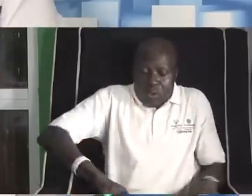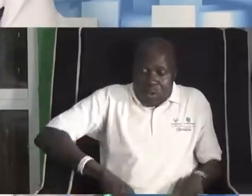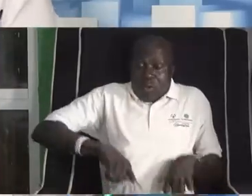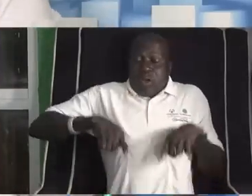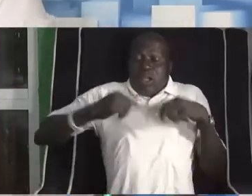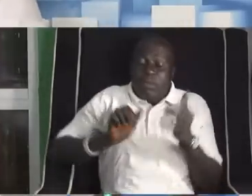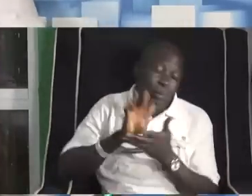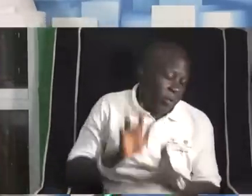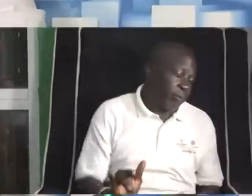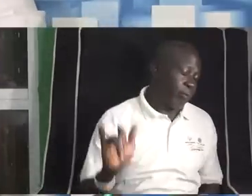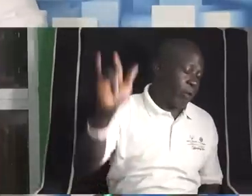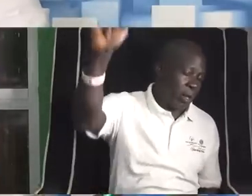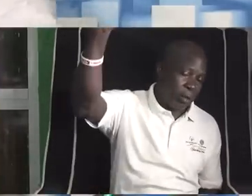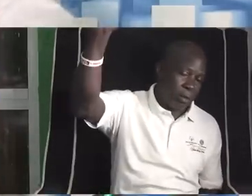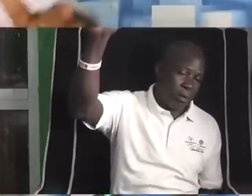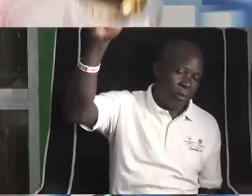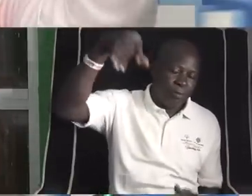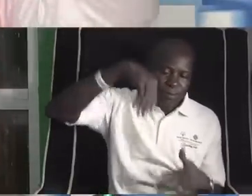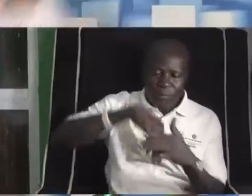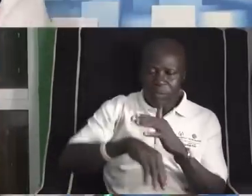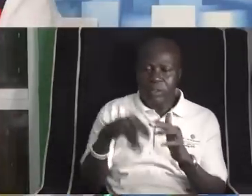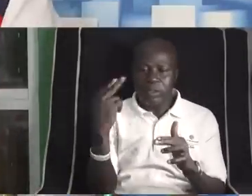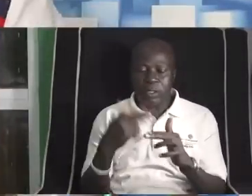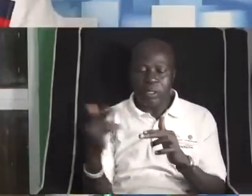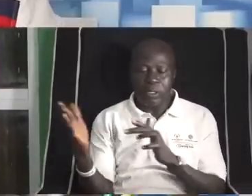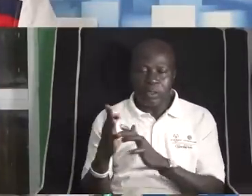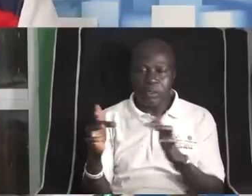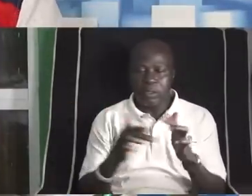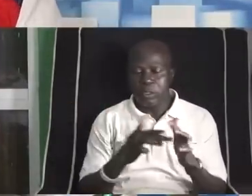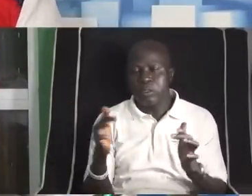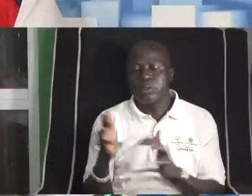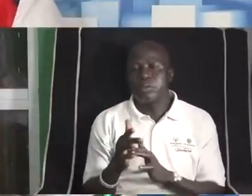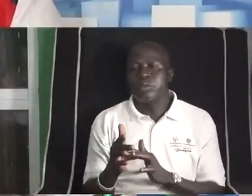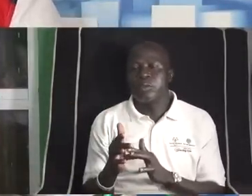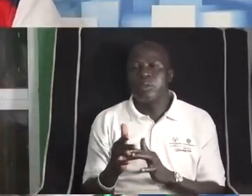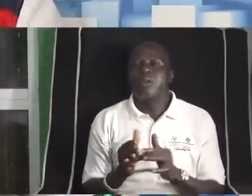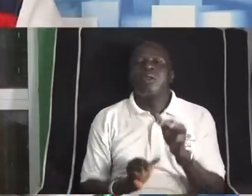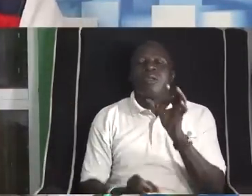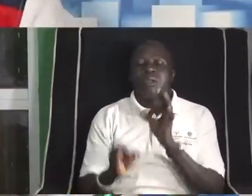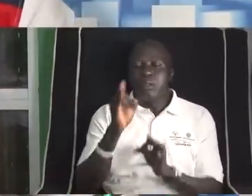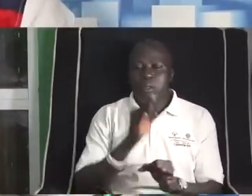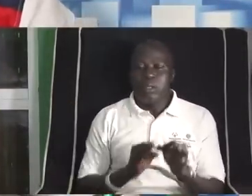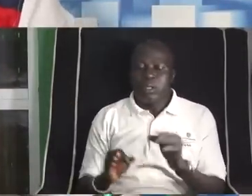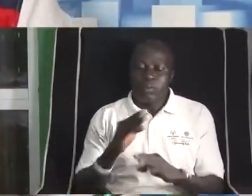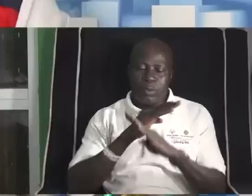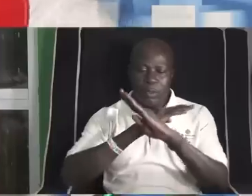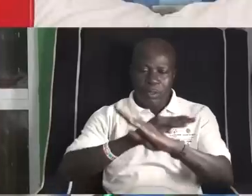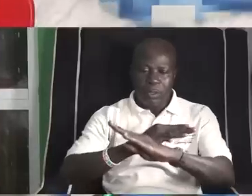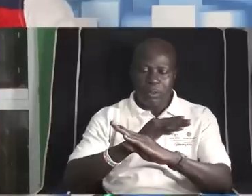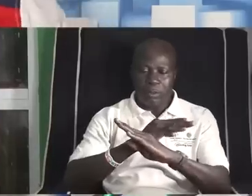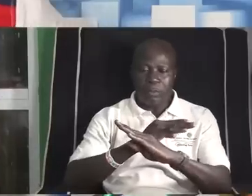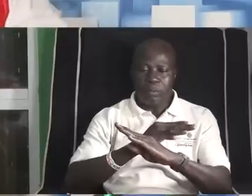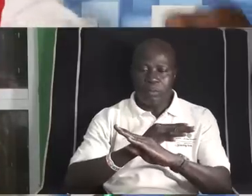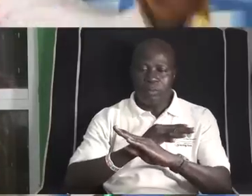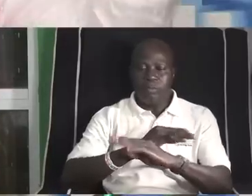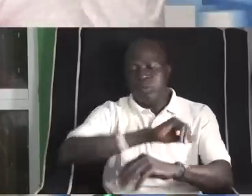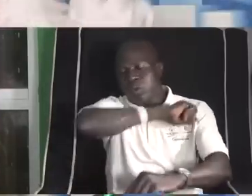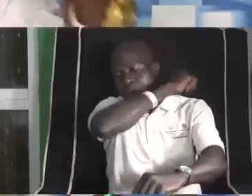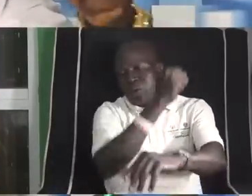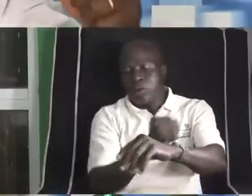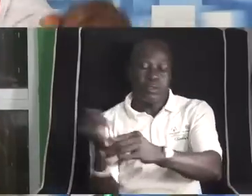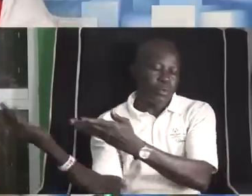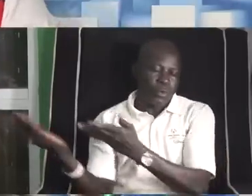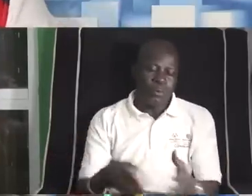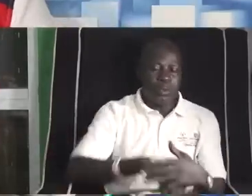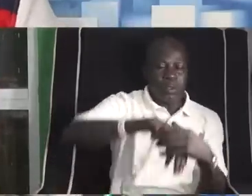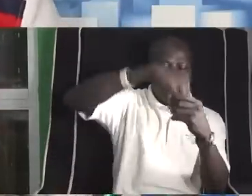ma fo your life will begin to fly in the name of Jesus ni oruko Jesus ibi wo da oduro si you be delayed asefu ojade